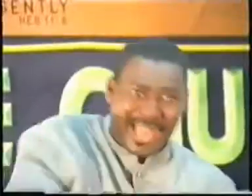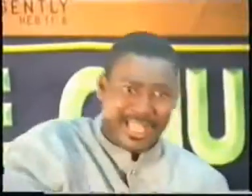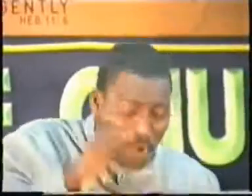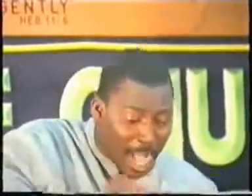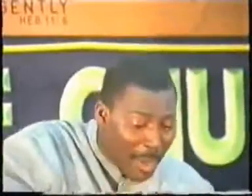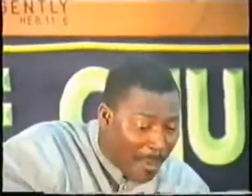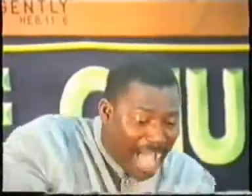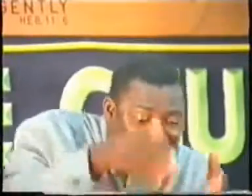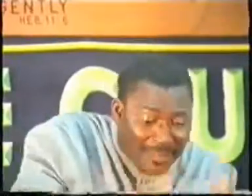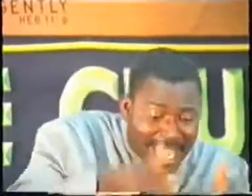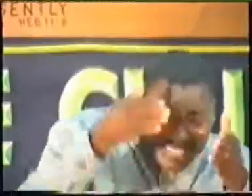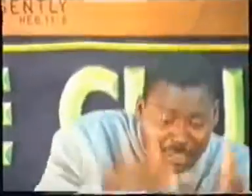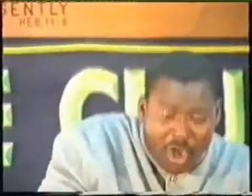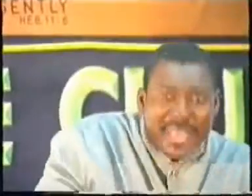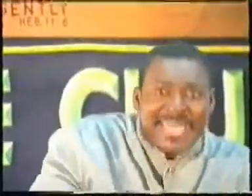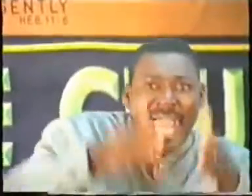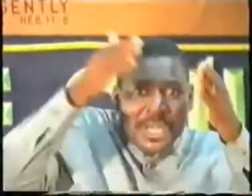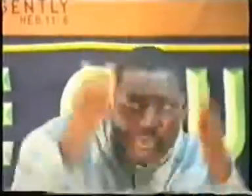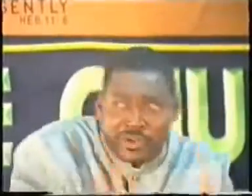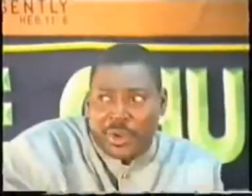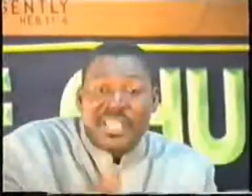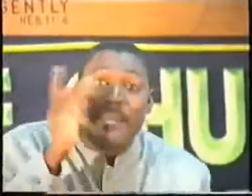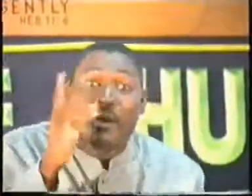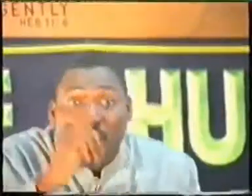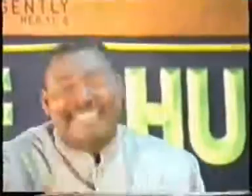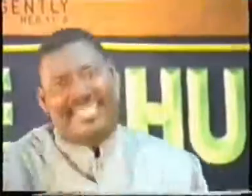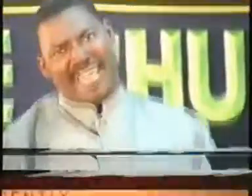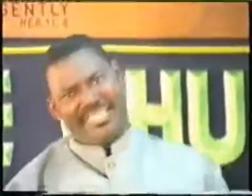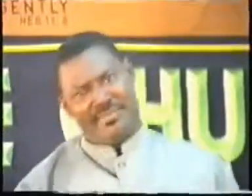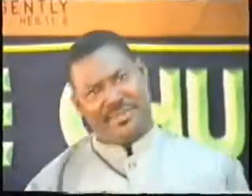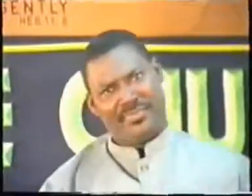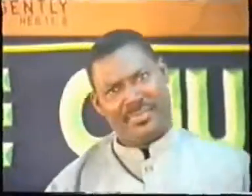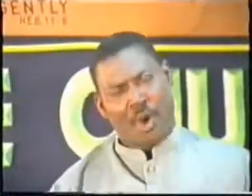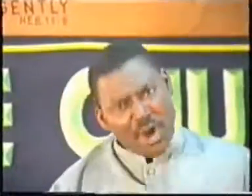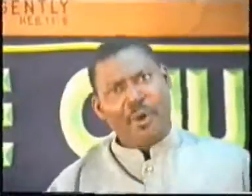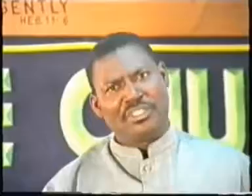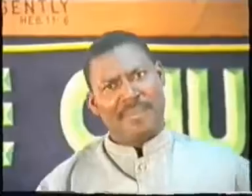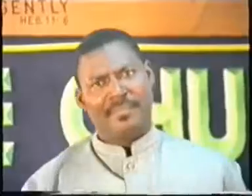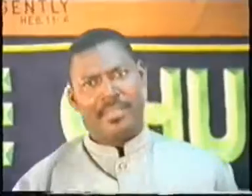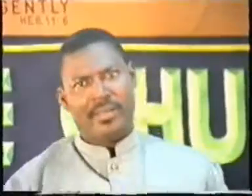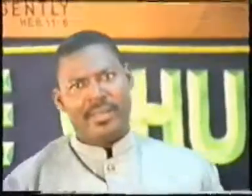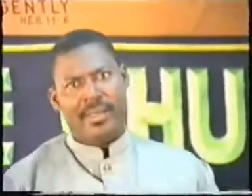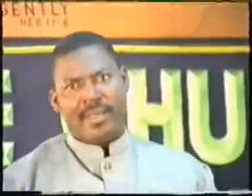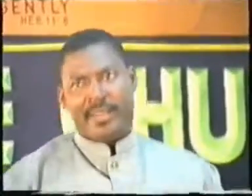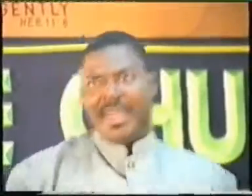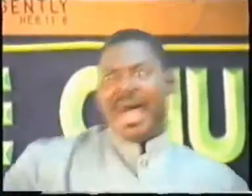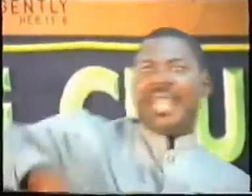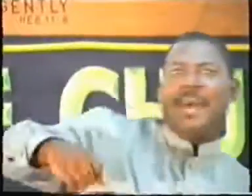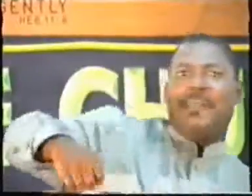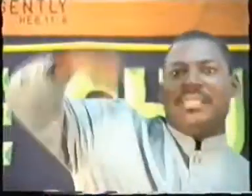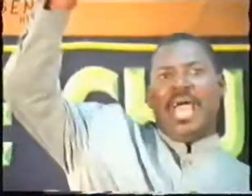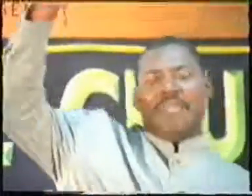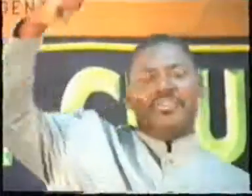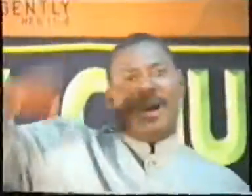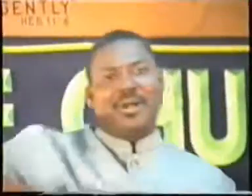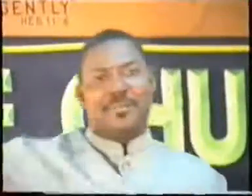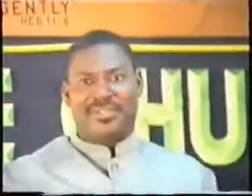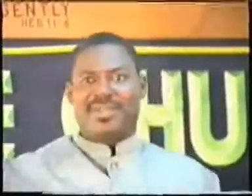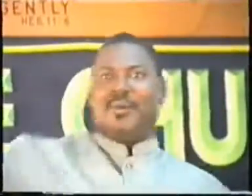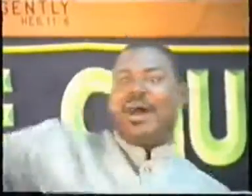yebeko so aka so nyankopo asami eteo na aye no kre no yebeko so aka sa ensemi odofo wuje me na ya